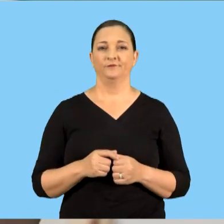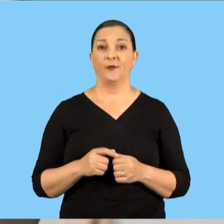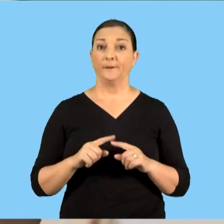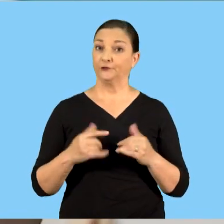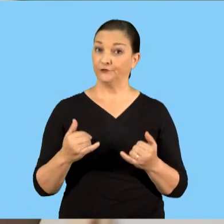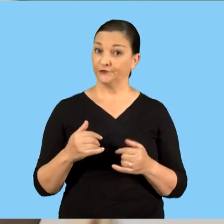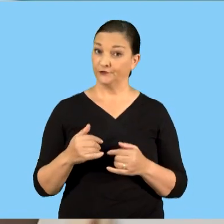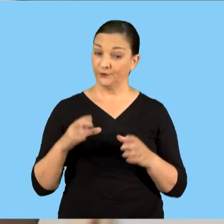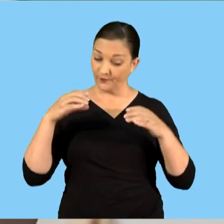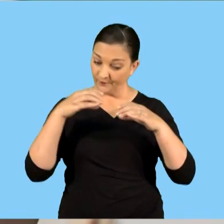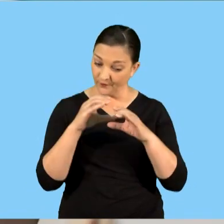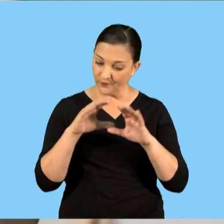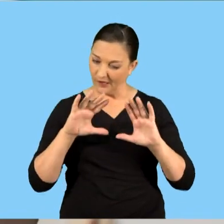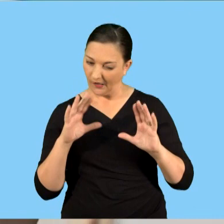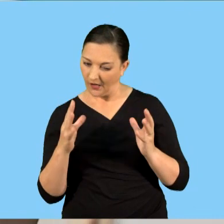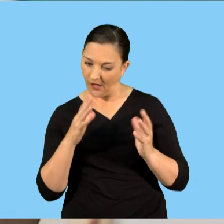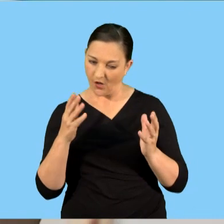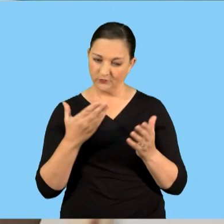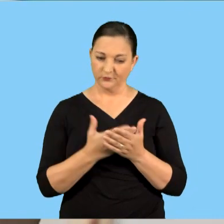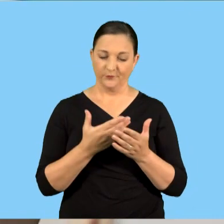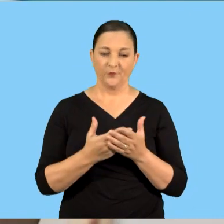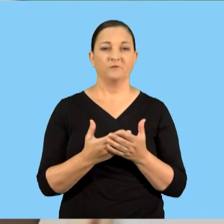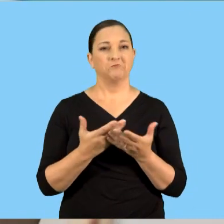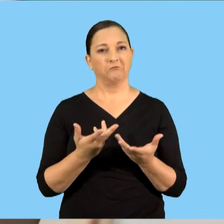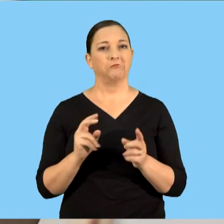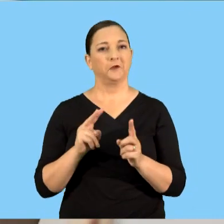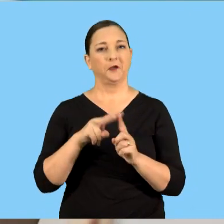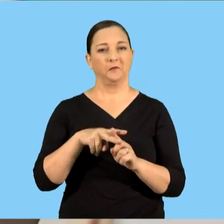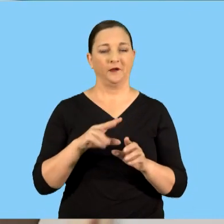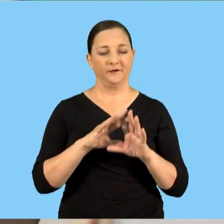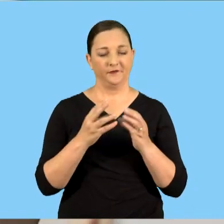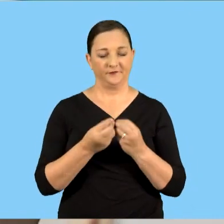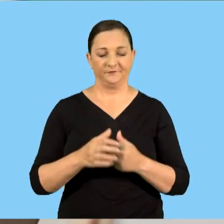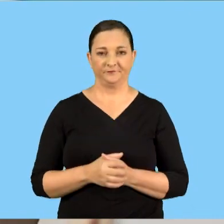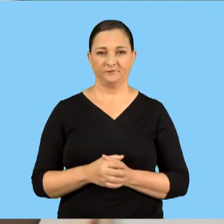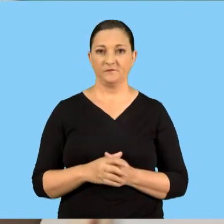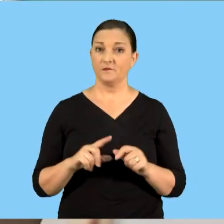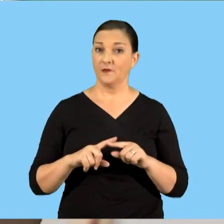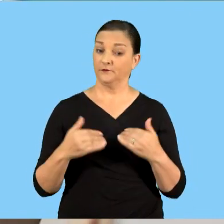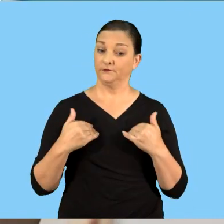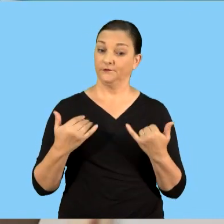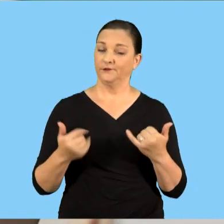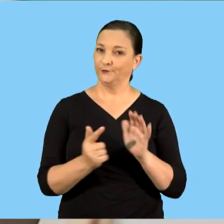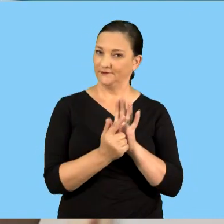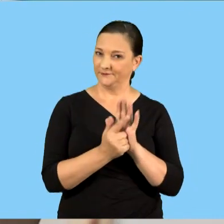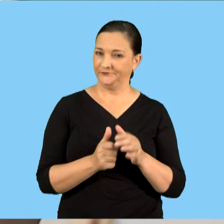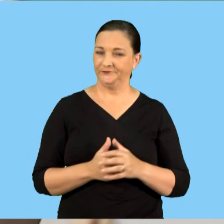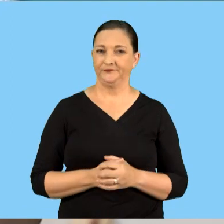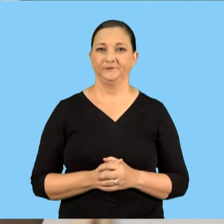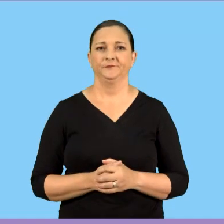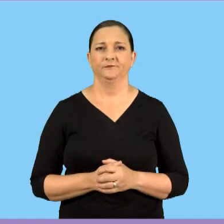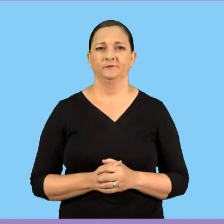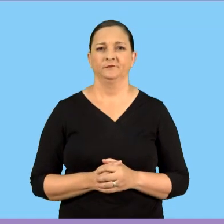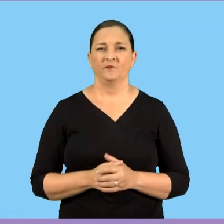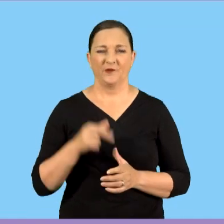on the practice and application of adding and subtracting integers. Let's get to our lesson.